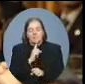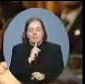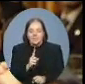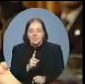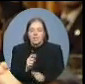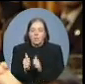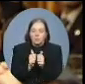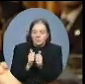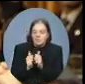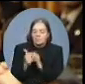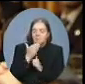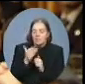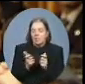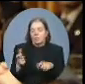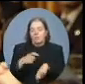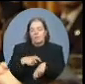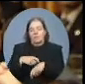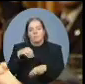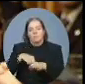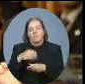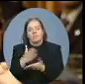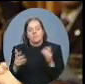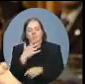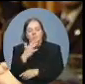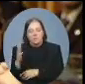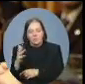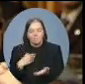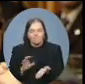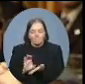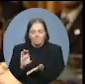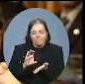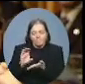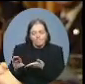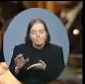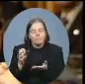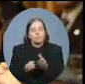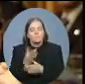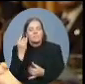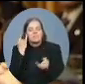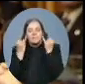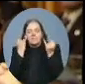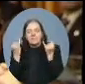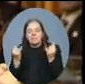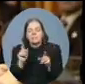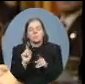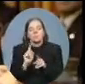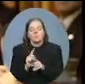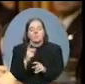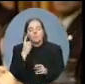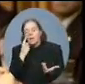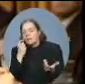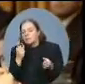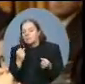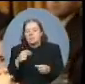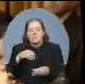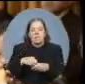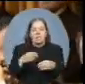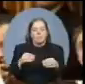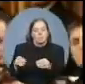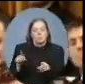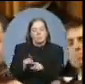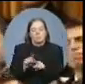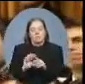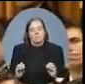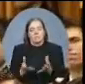in innovation, we are expanding market opportunities, and we have created the Forest Sector Council. We know the challenges are great, Mr.